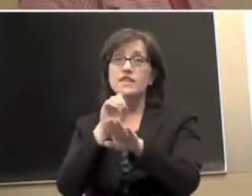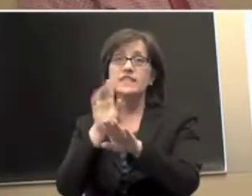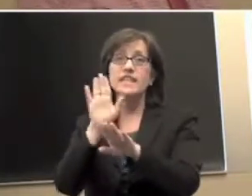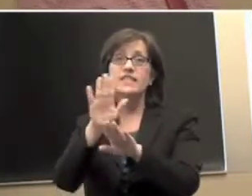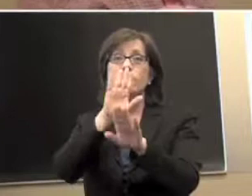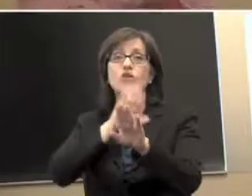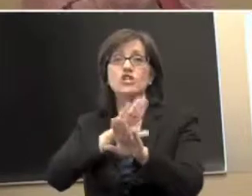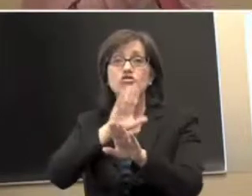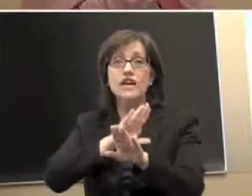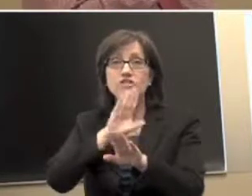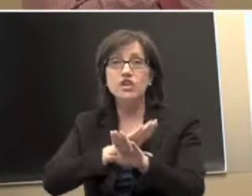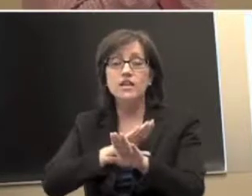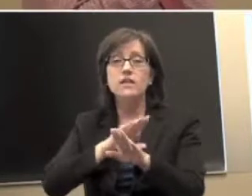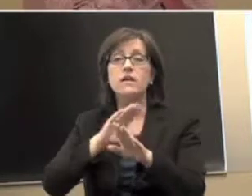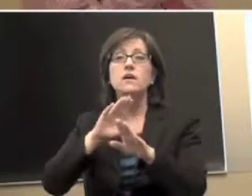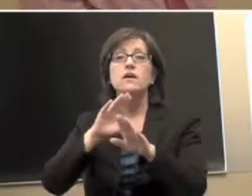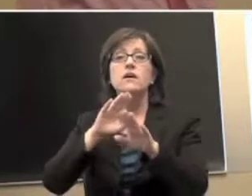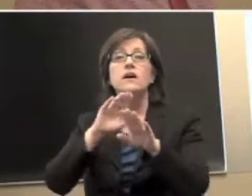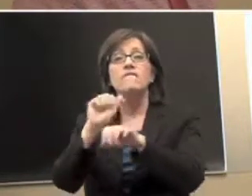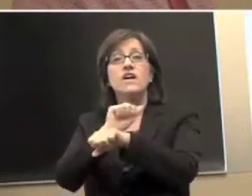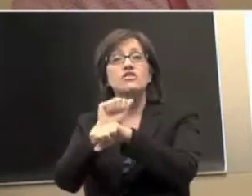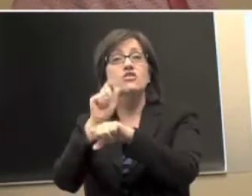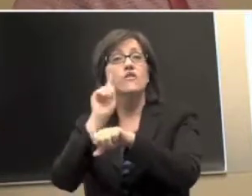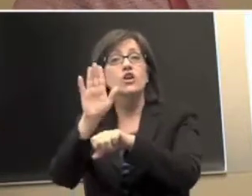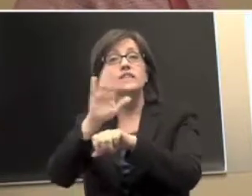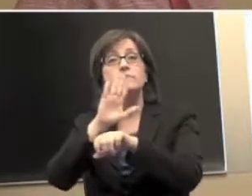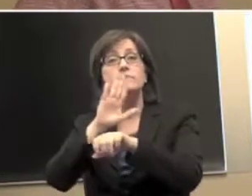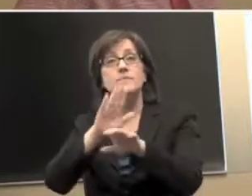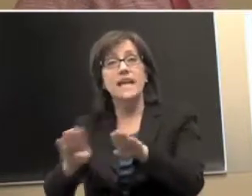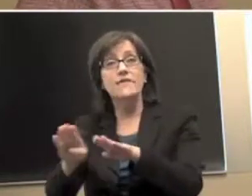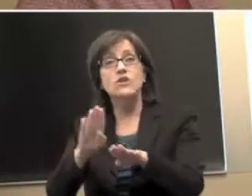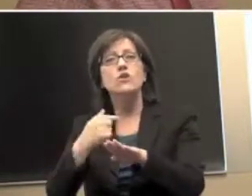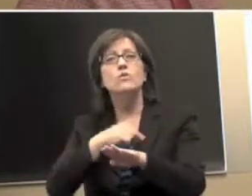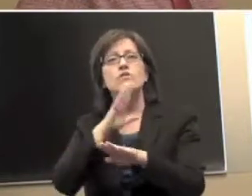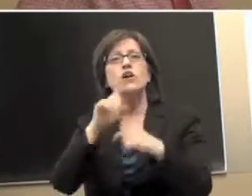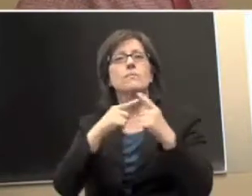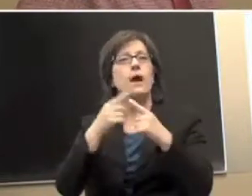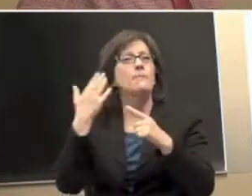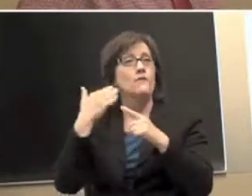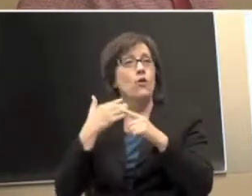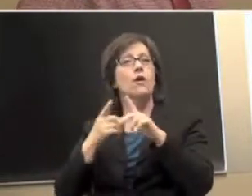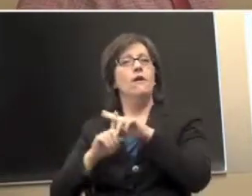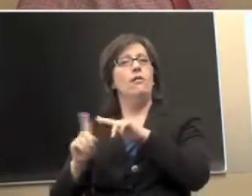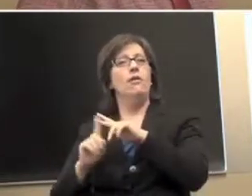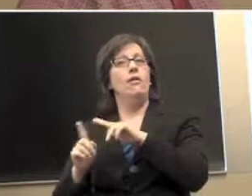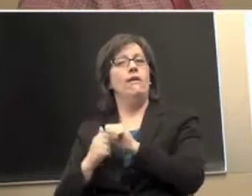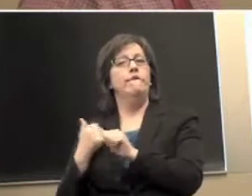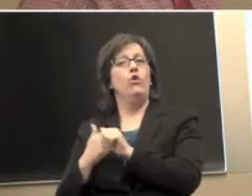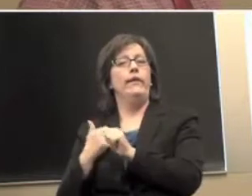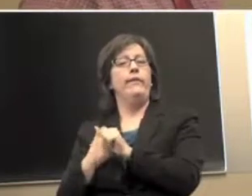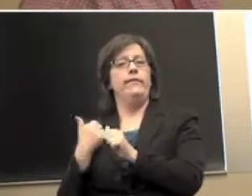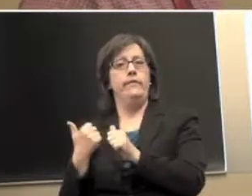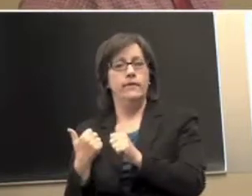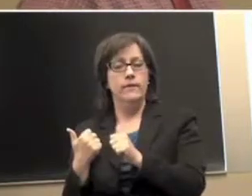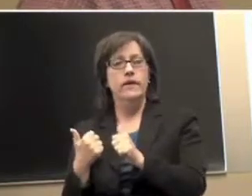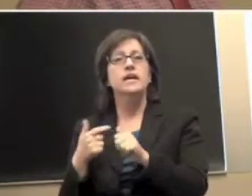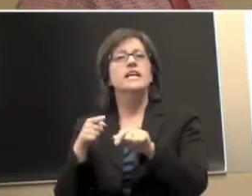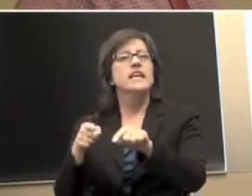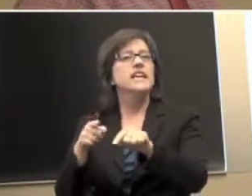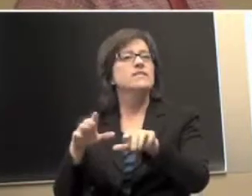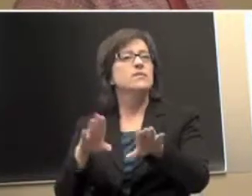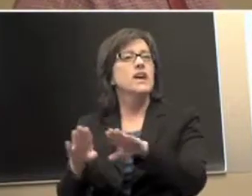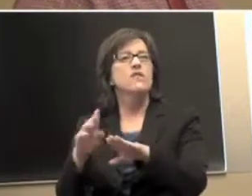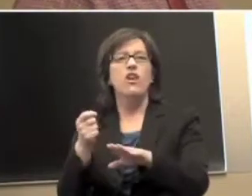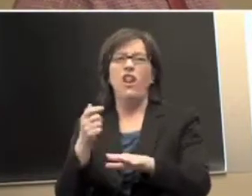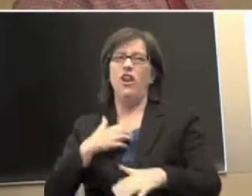frustration. His function for his behaviors is what we were talking about before, the escape and avoidance. He does things that can be kind of